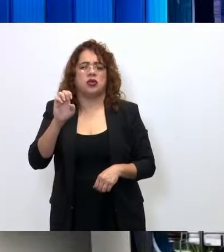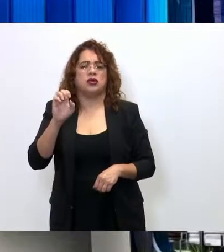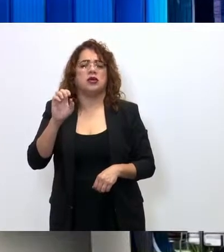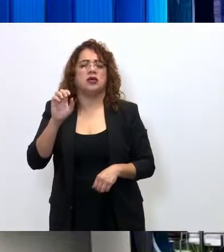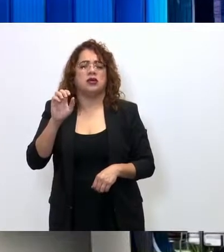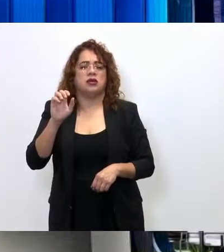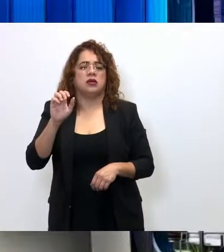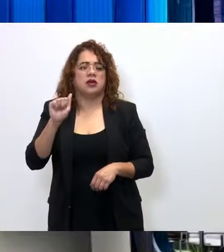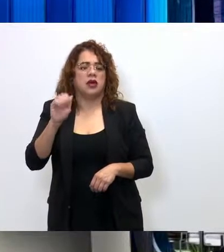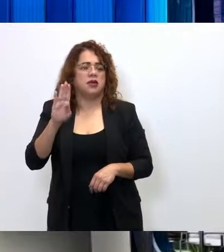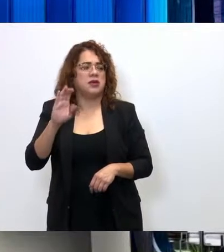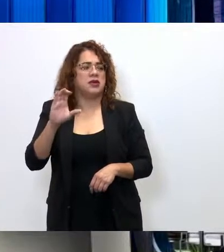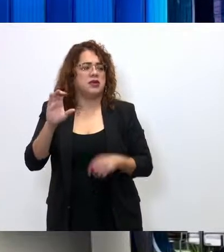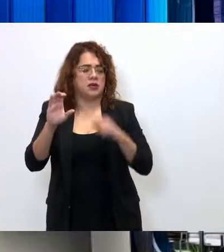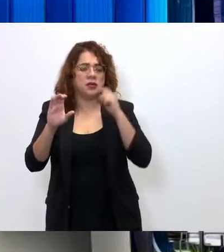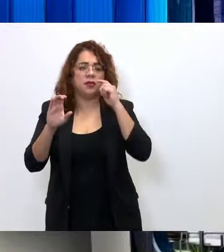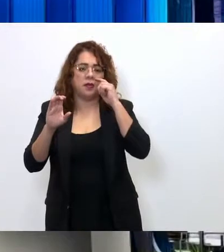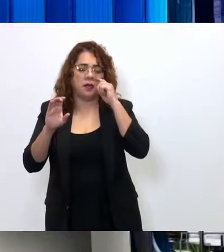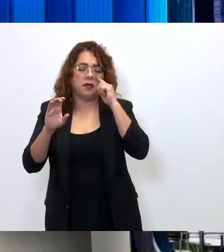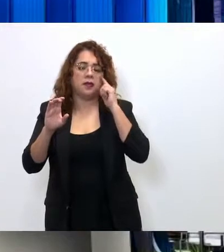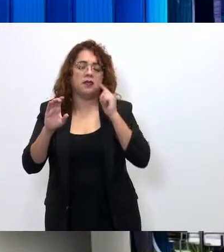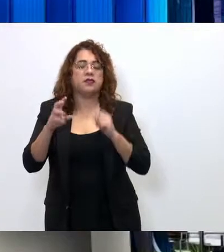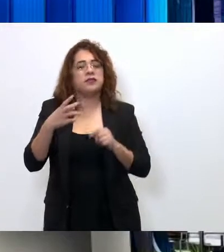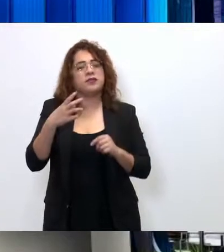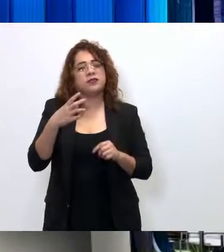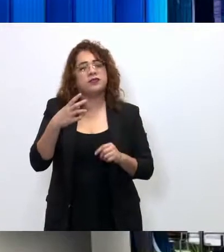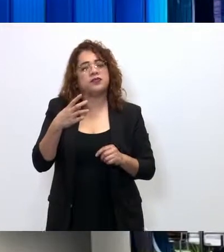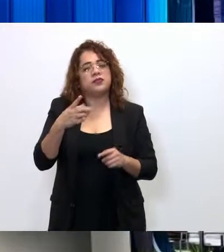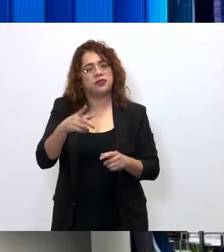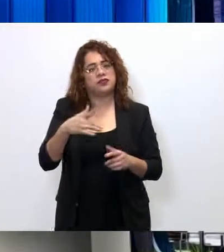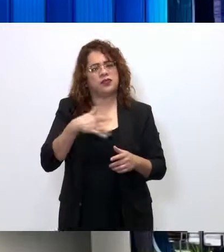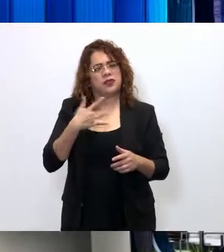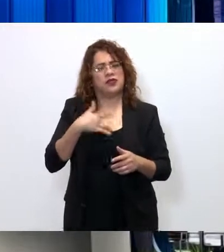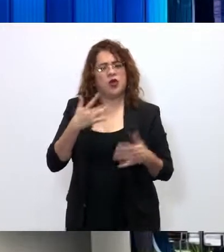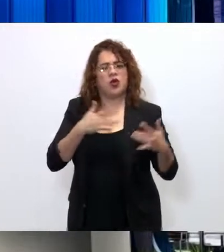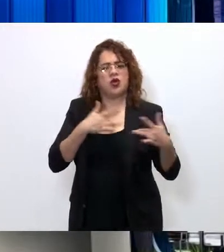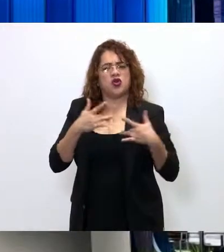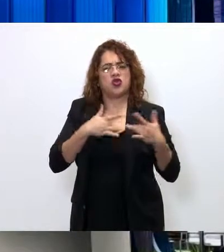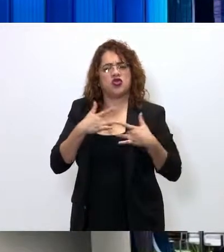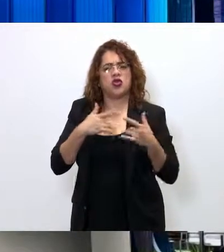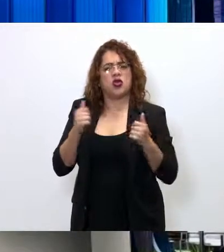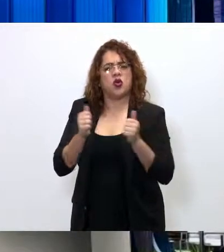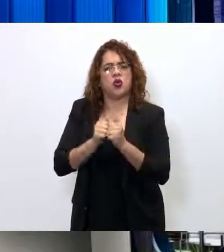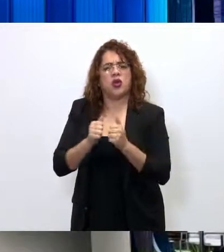in the county, what concerns do you have that it might be spreading quickly in the community?